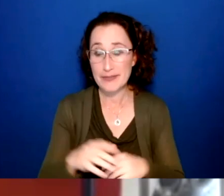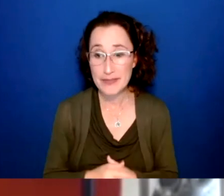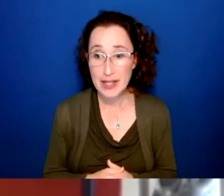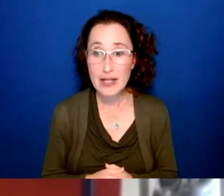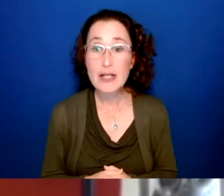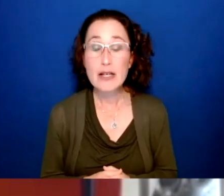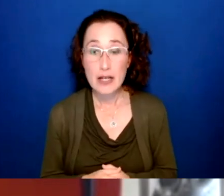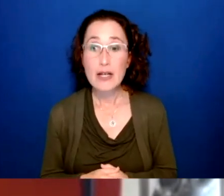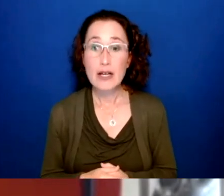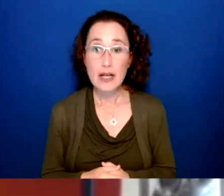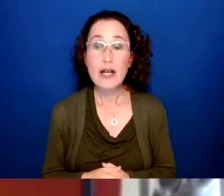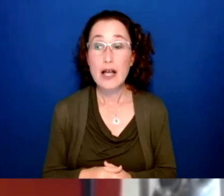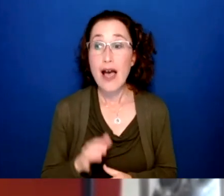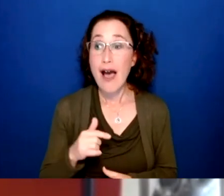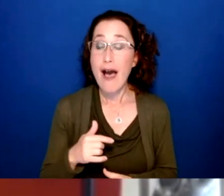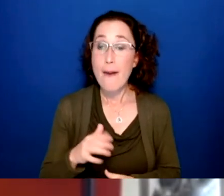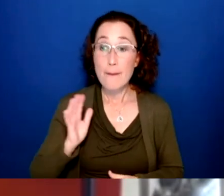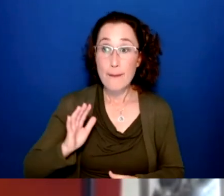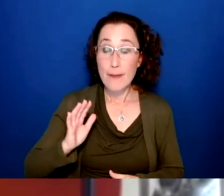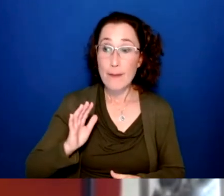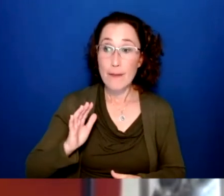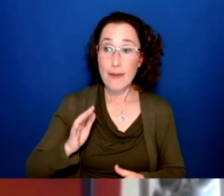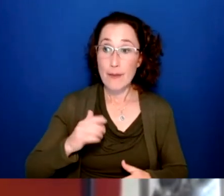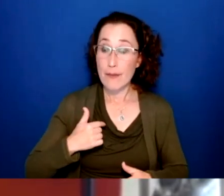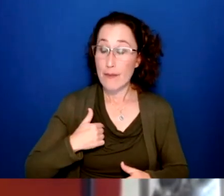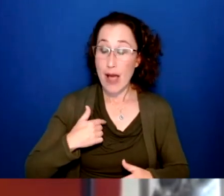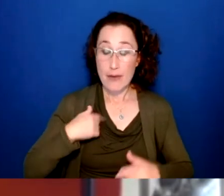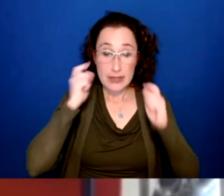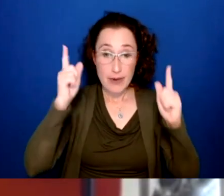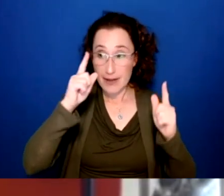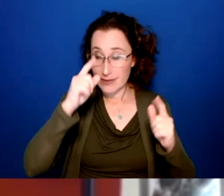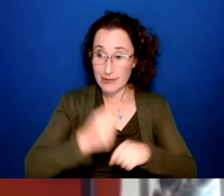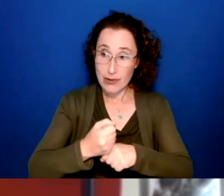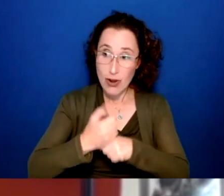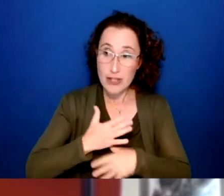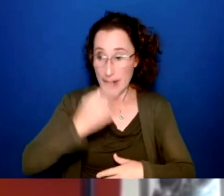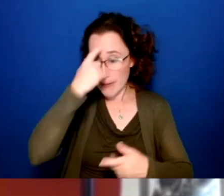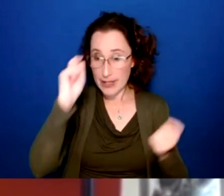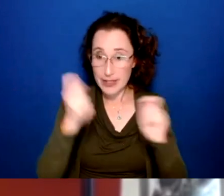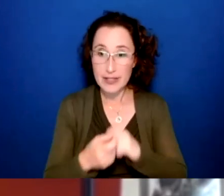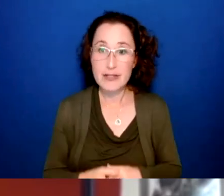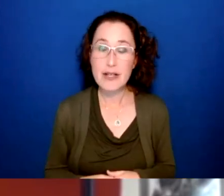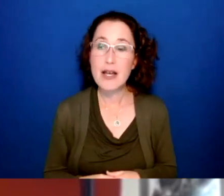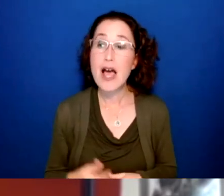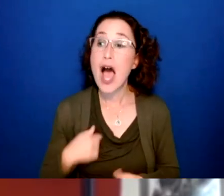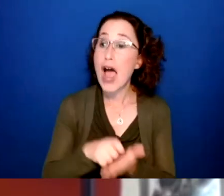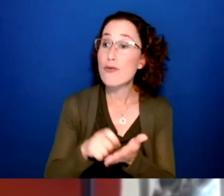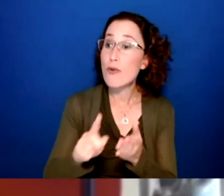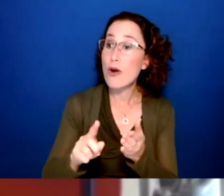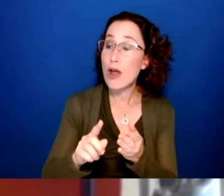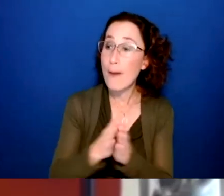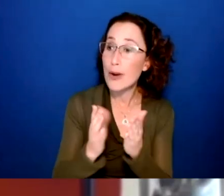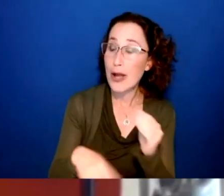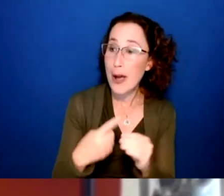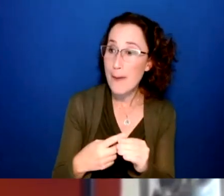that I deeply changed my mind about. I never intended to do this as some sort of marketing thing where I would tell people I wrote a book about changing your mind that changed my own